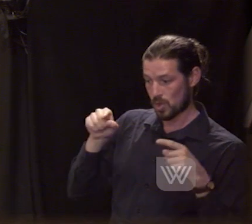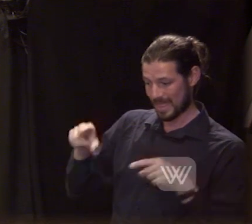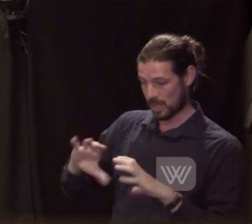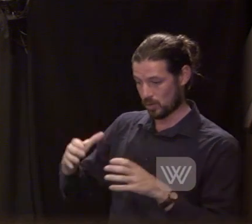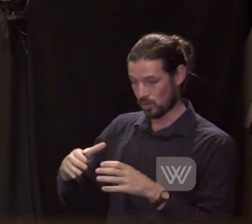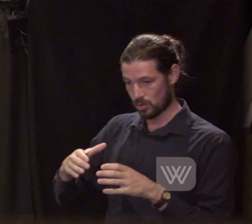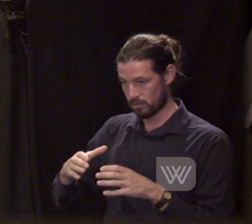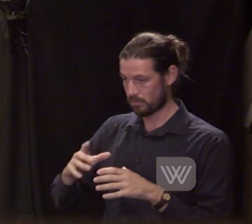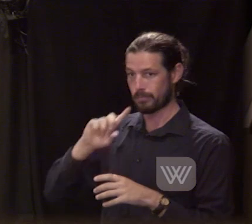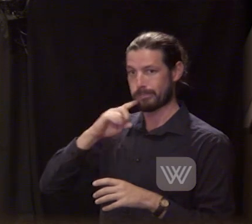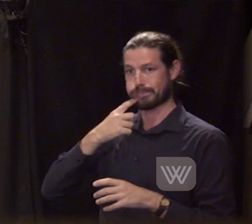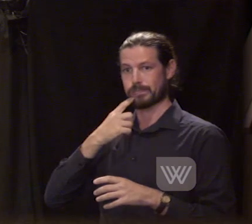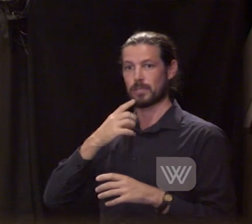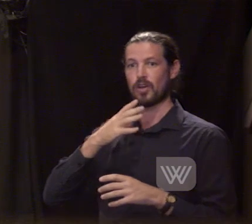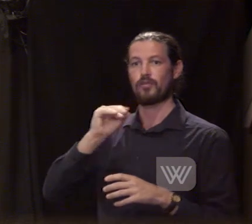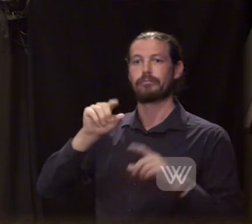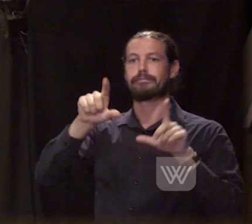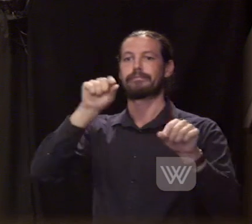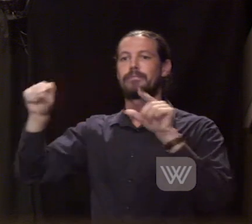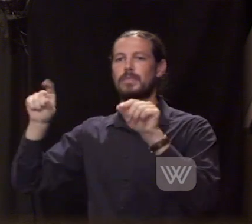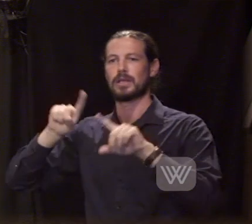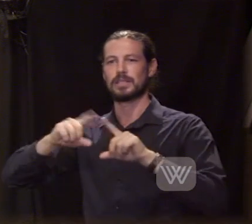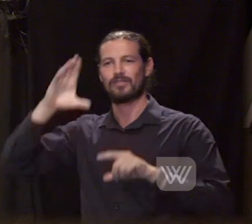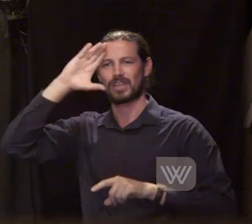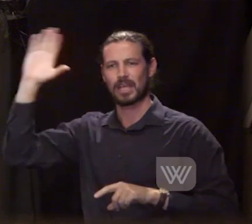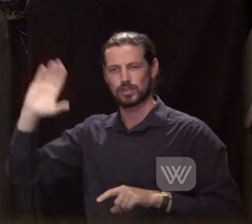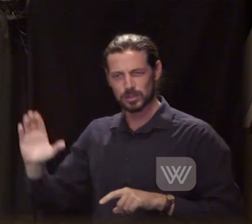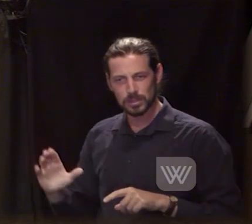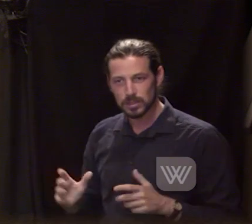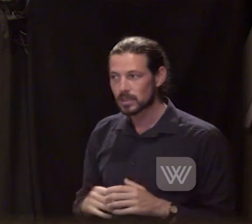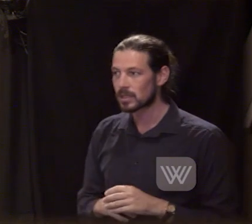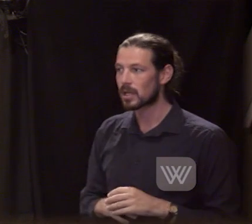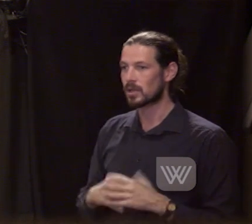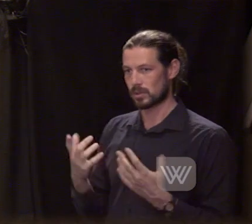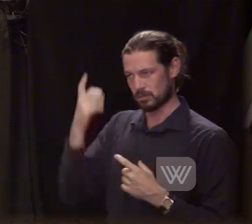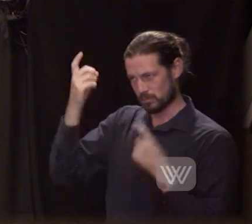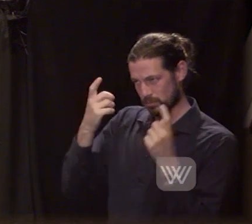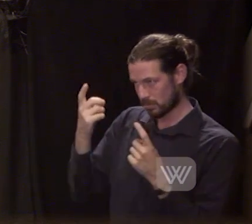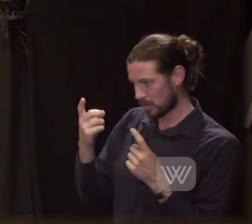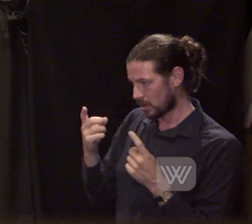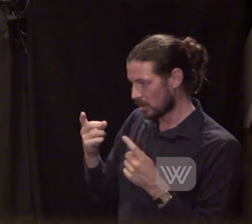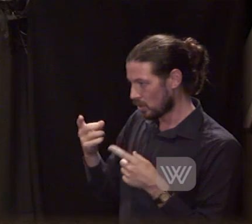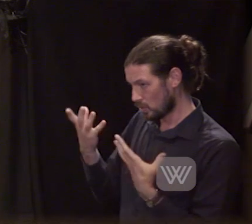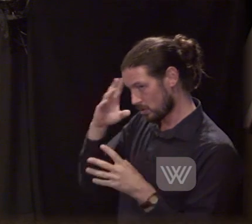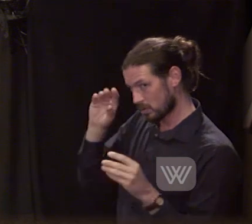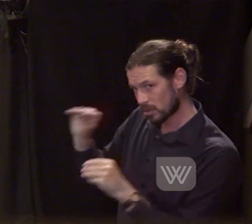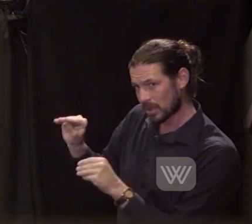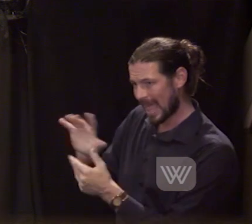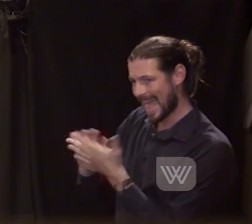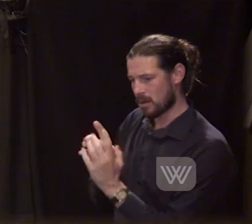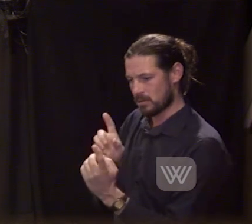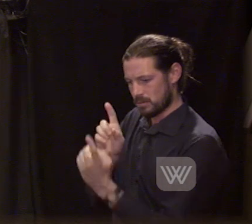that you had, and if yes, what, if any, training you got in advance for how you